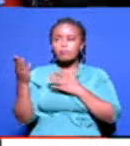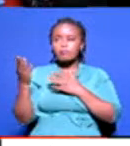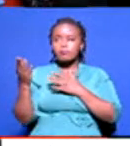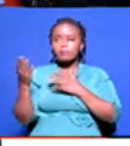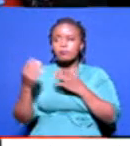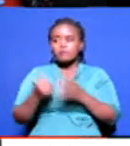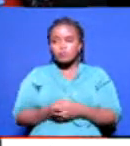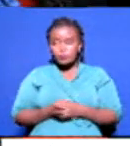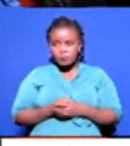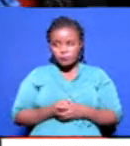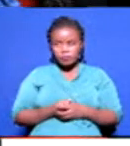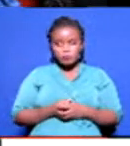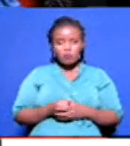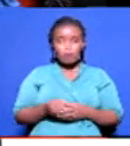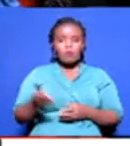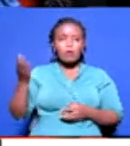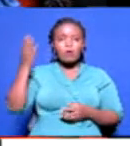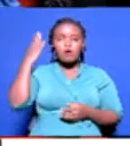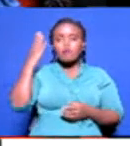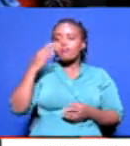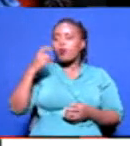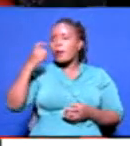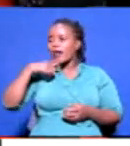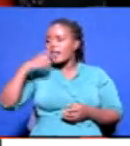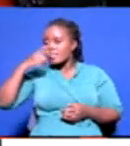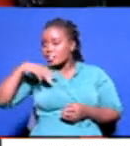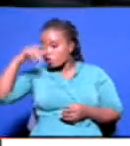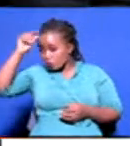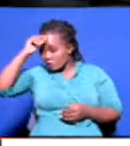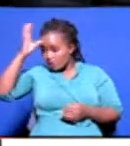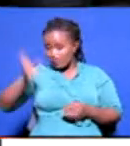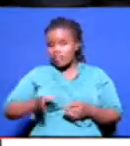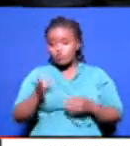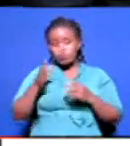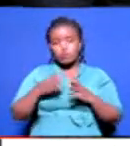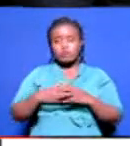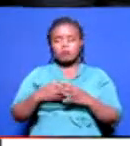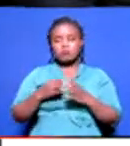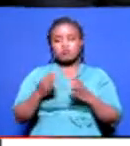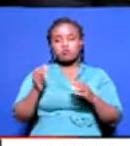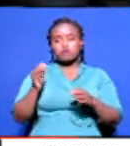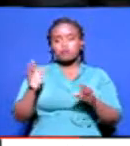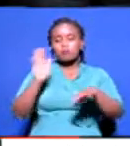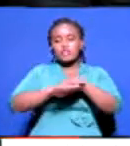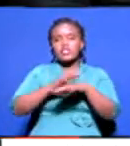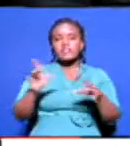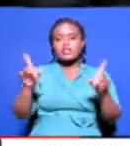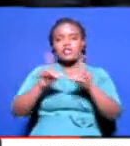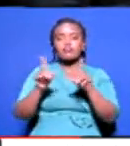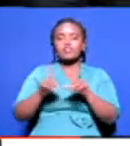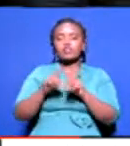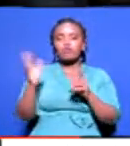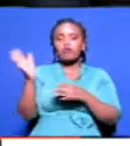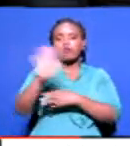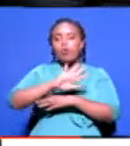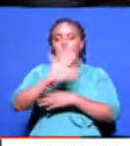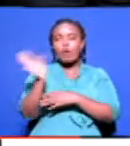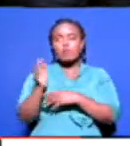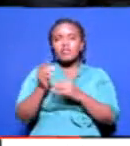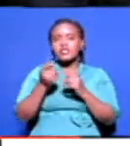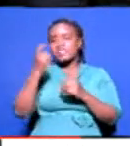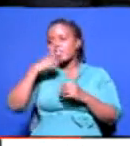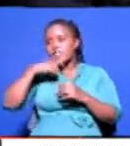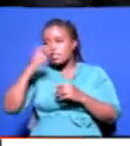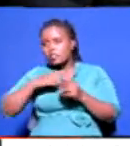Former Kitui Governor Julius Malombe will fly the Wiper Democratic Party ticket In the Kitui gubernatorial contest in the